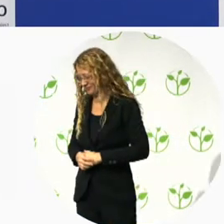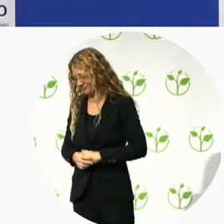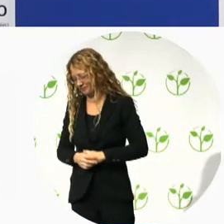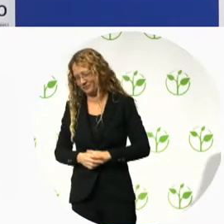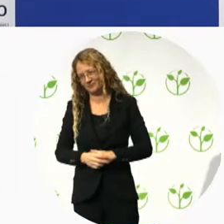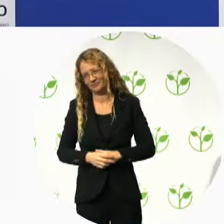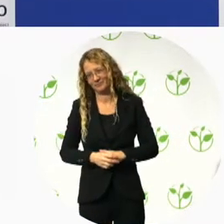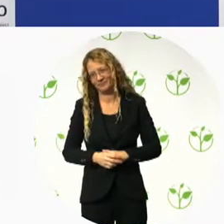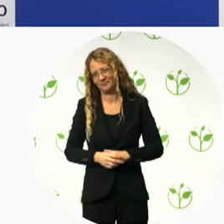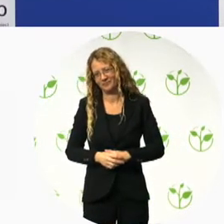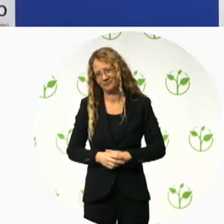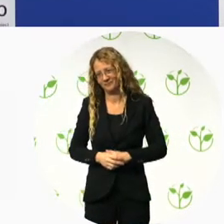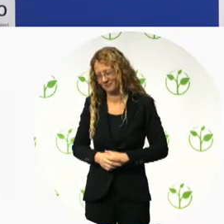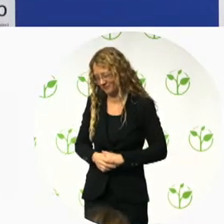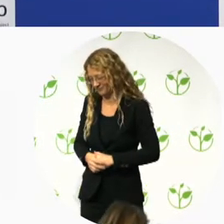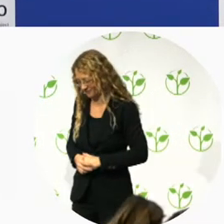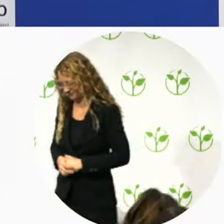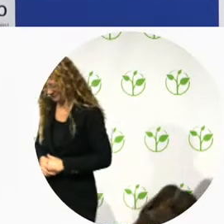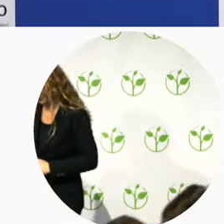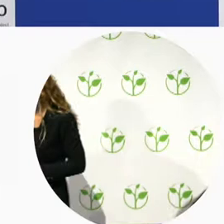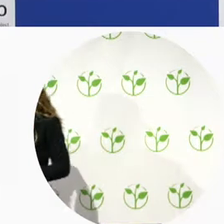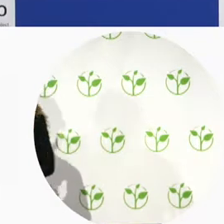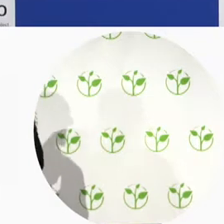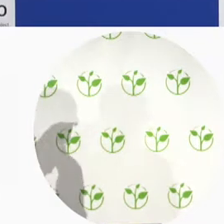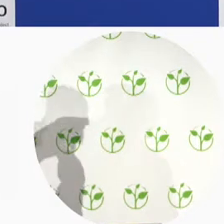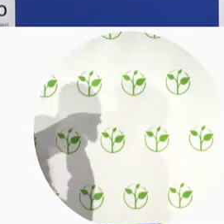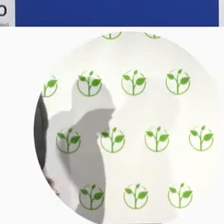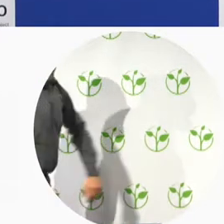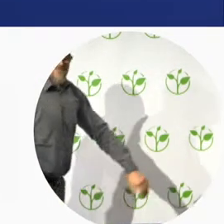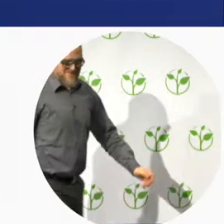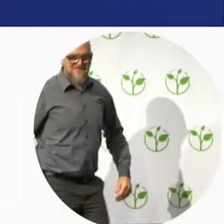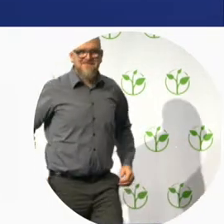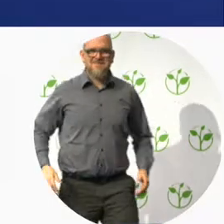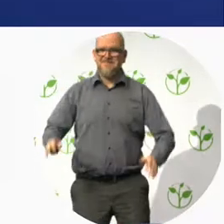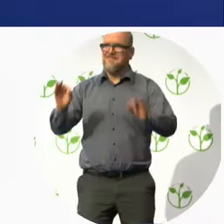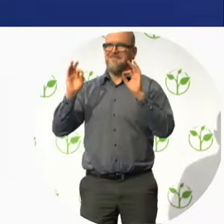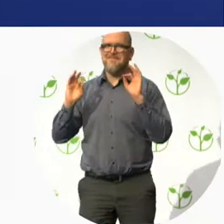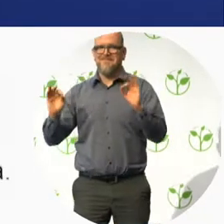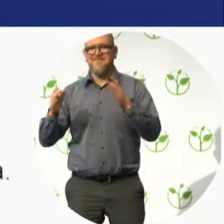Thank you for this fascinating insight into accessible cinema in Colombia.